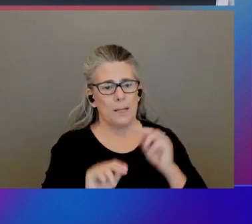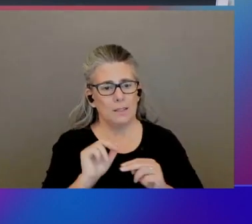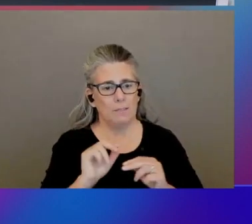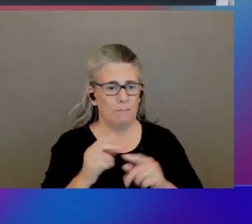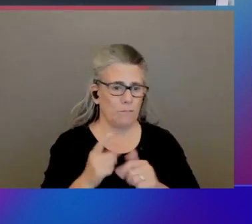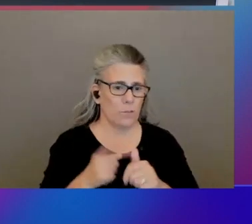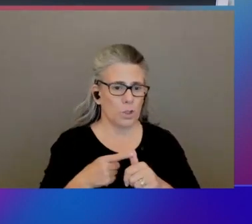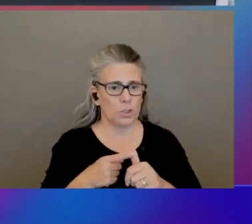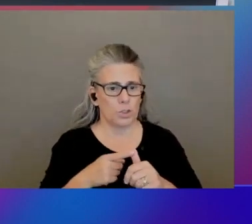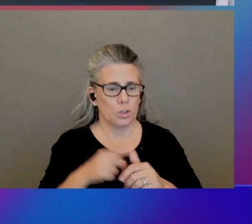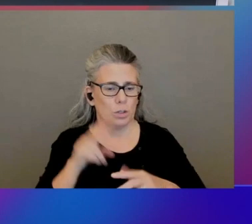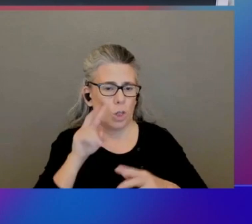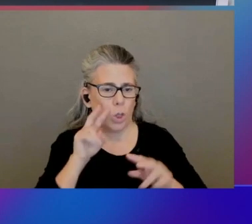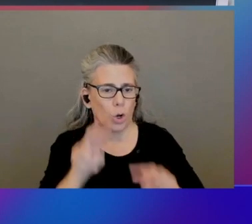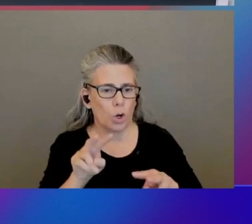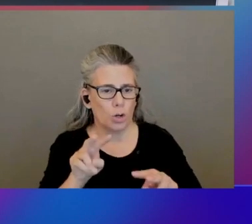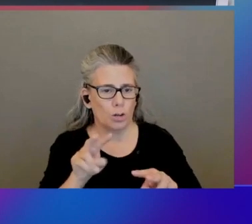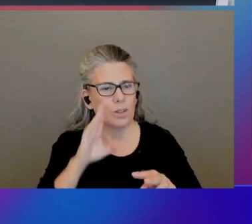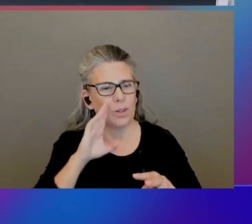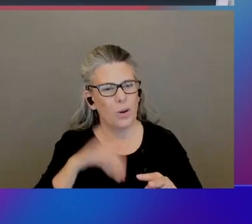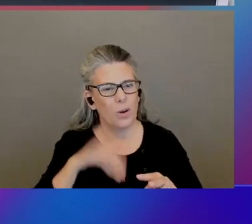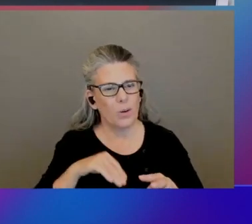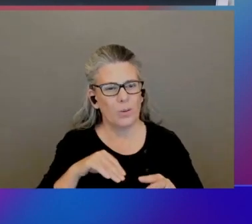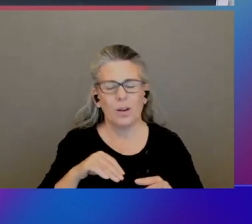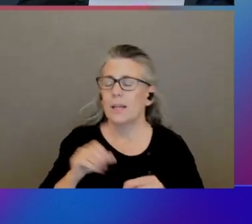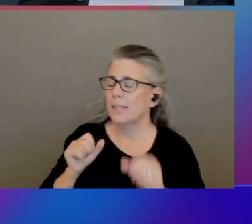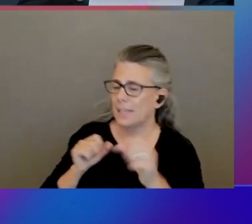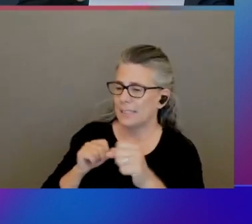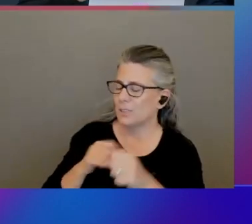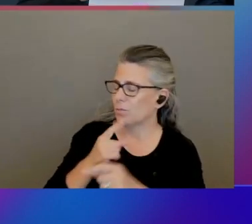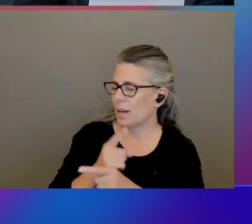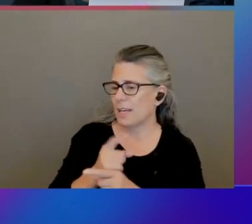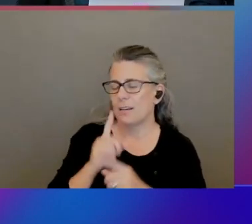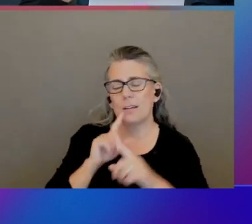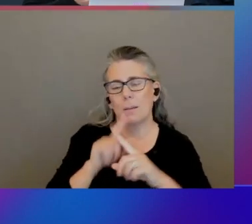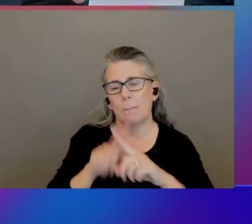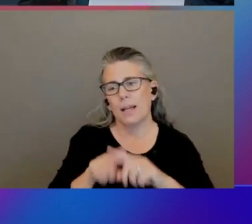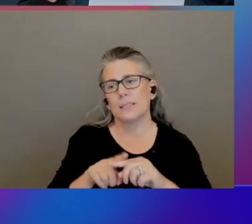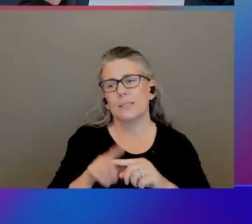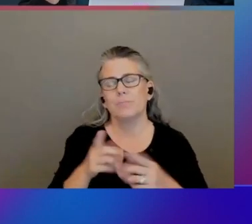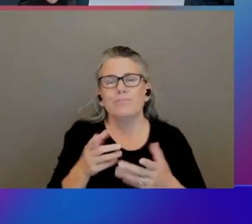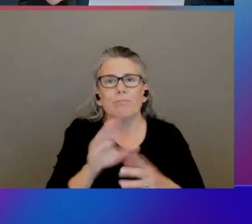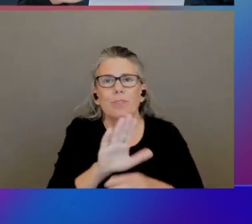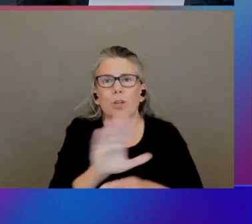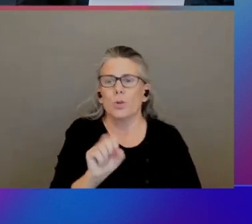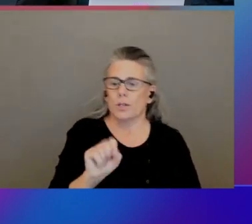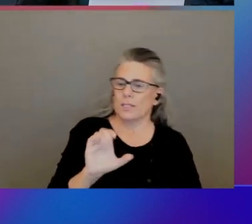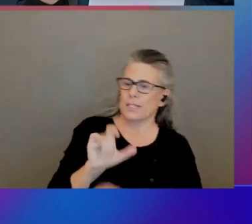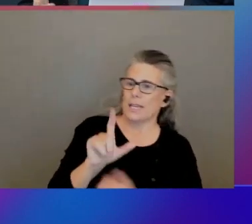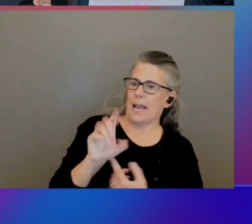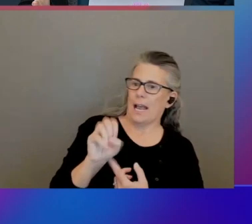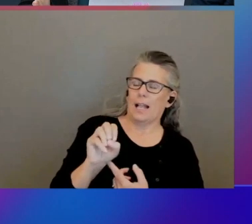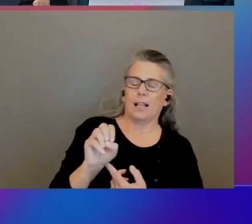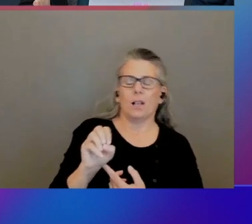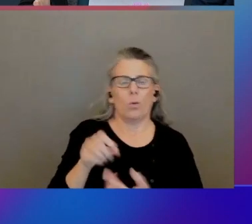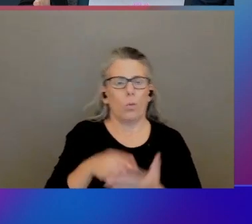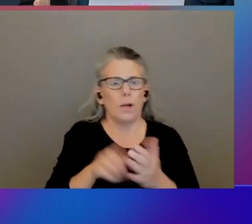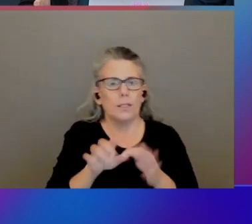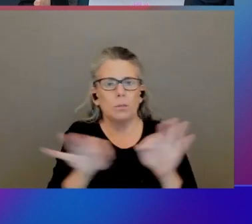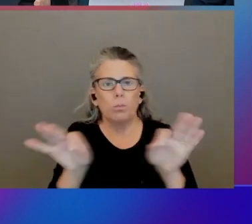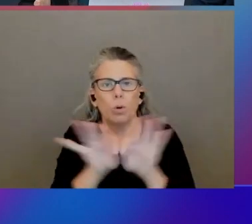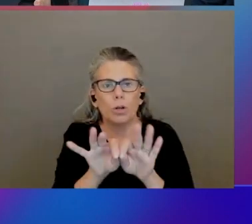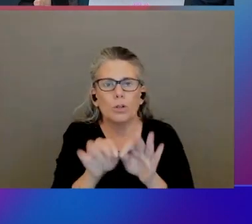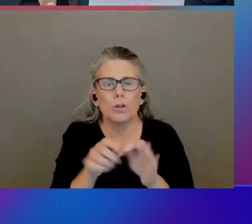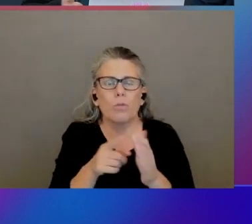that's going to depend, right? Like, what is the scale? What is the importance of what it is that you're trying to